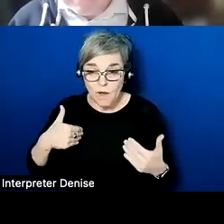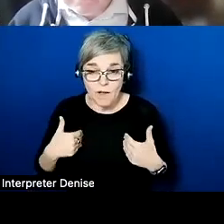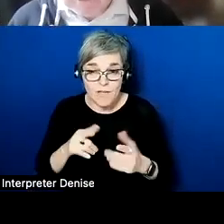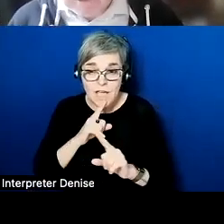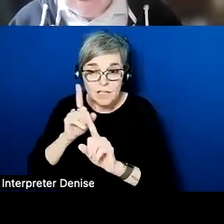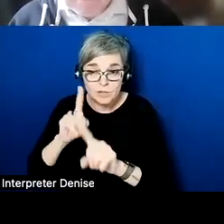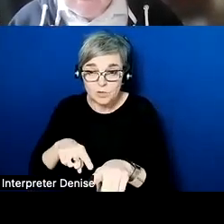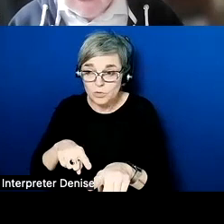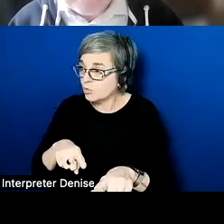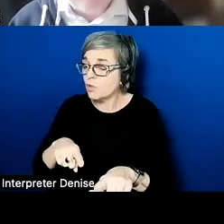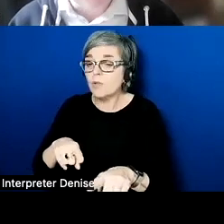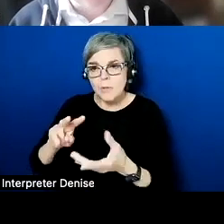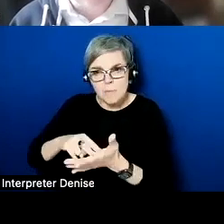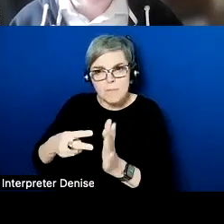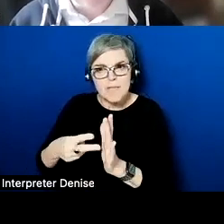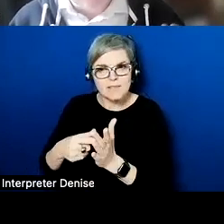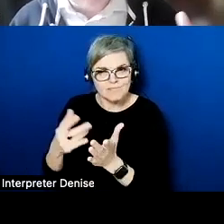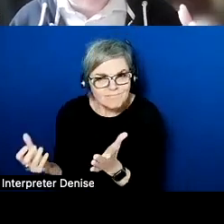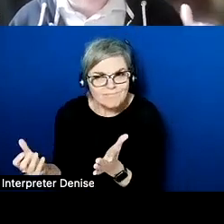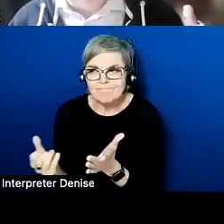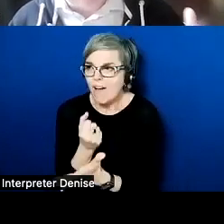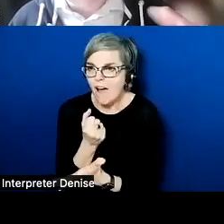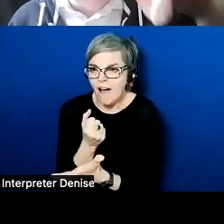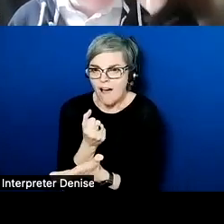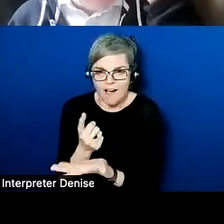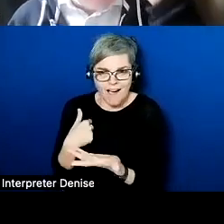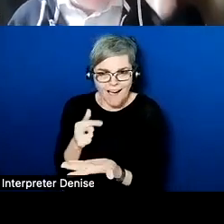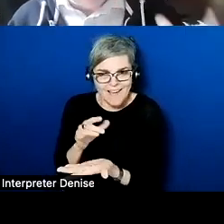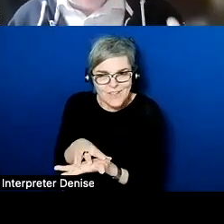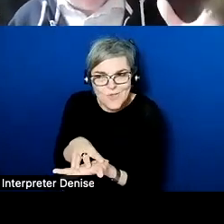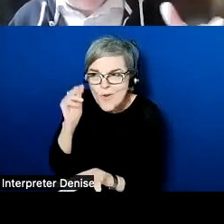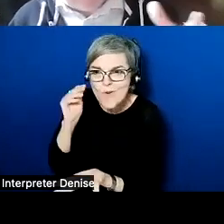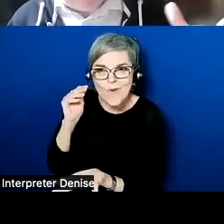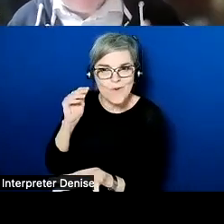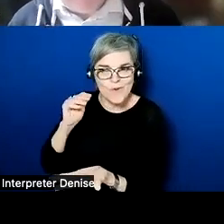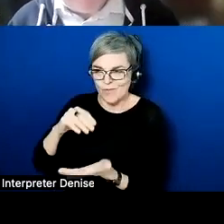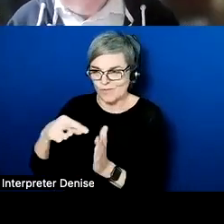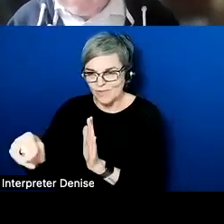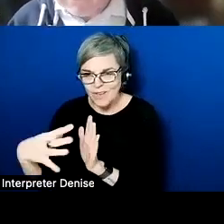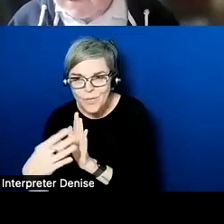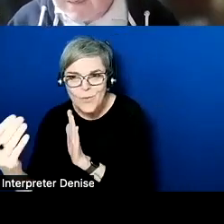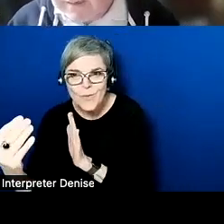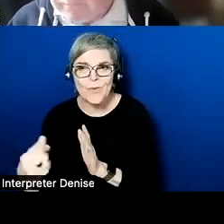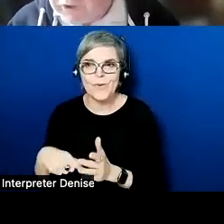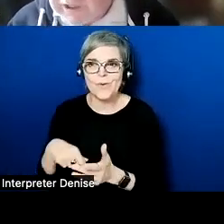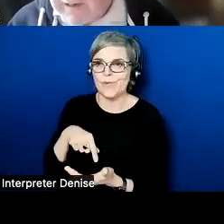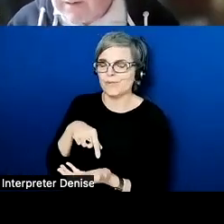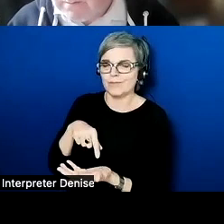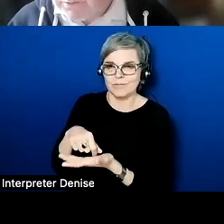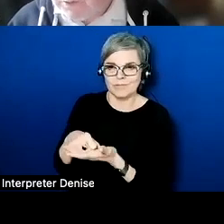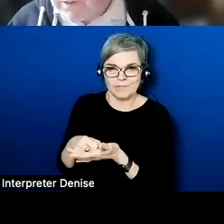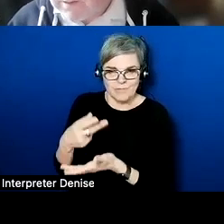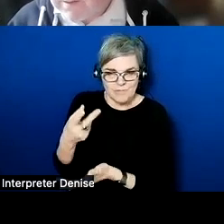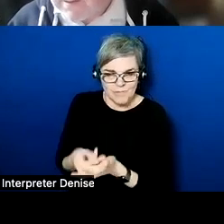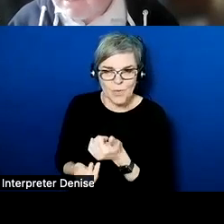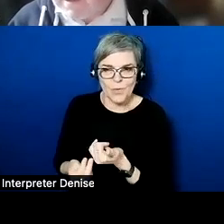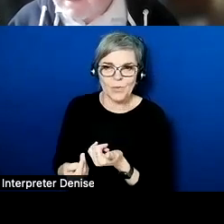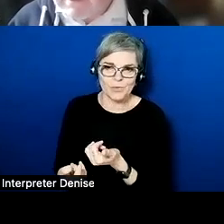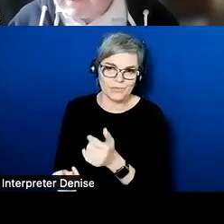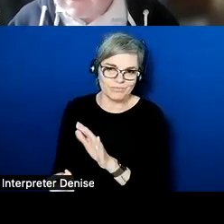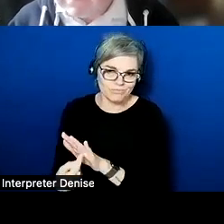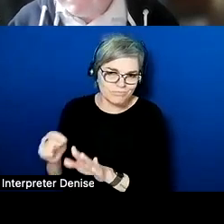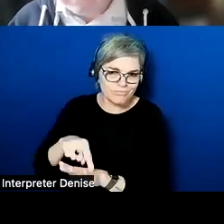place between people. And finally, I'm going to go back to Jerry Bruner,